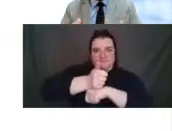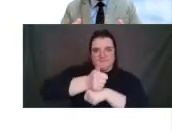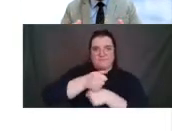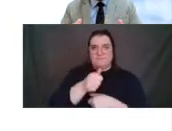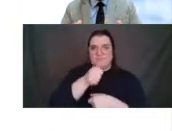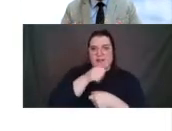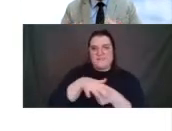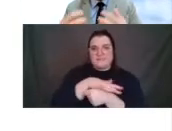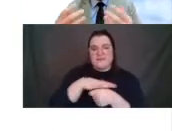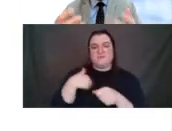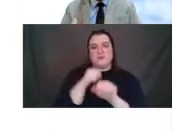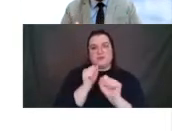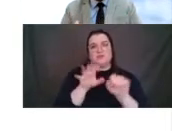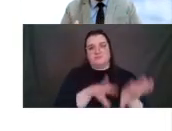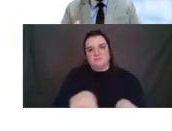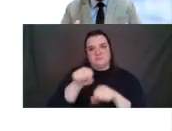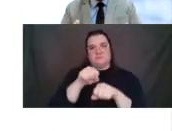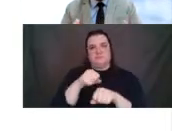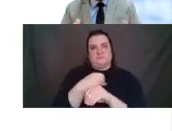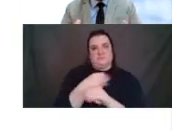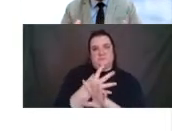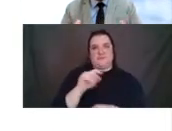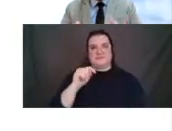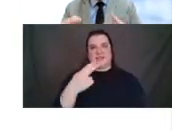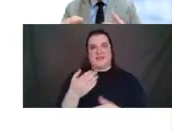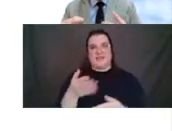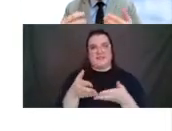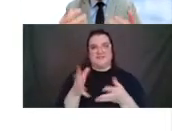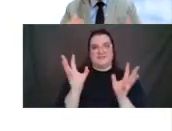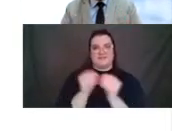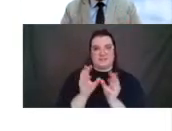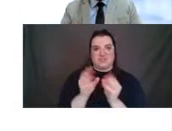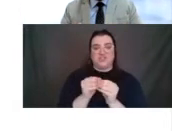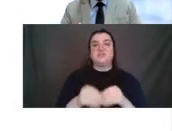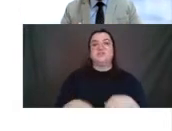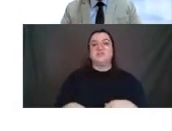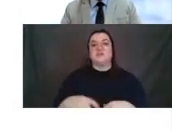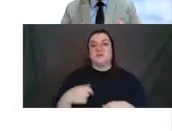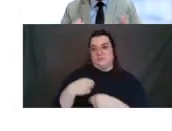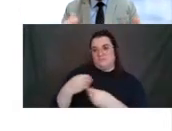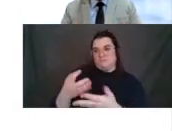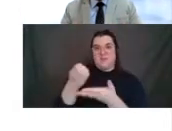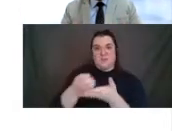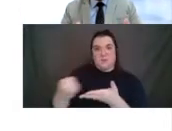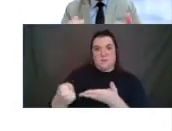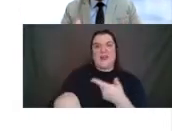these telehealth sessions. We provided them with the equipment to be able to do that. And then we did a contactless